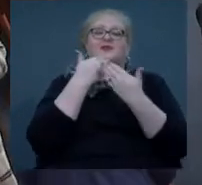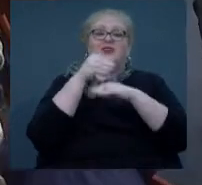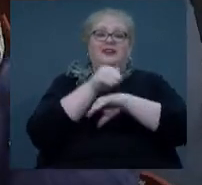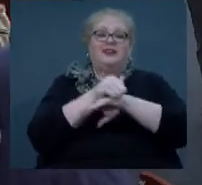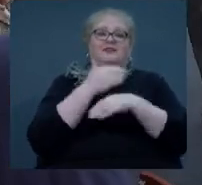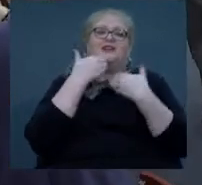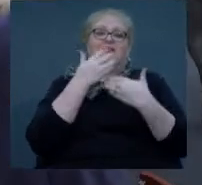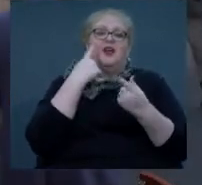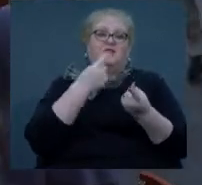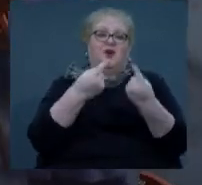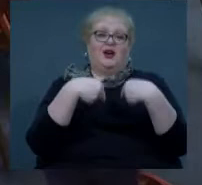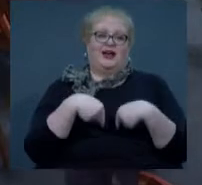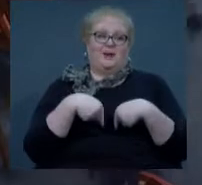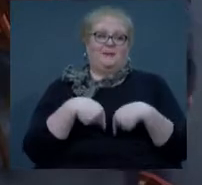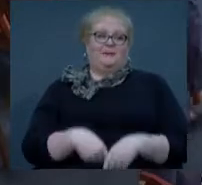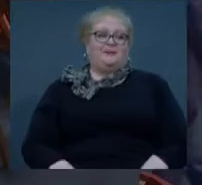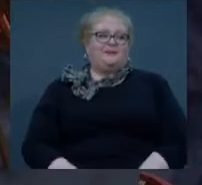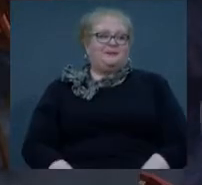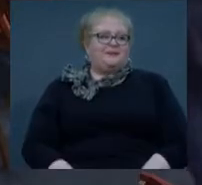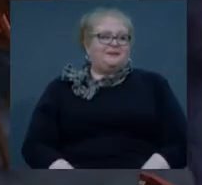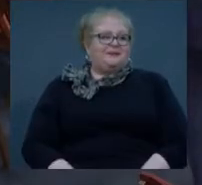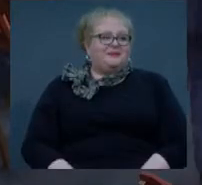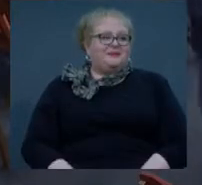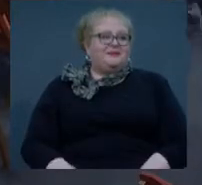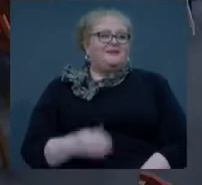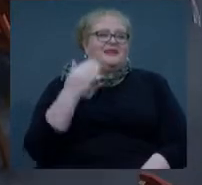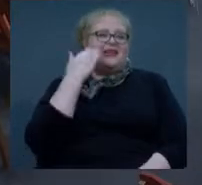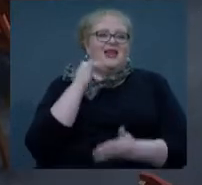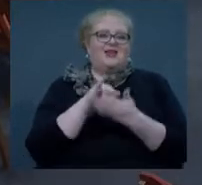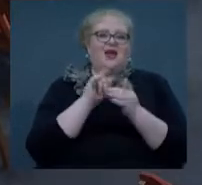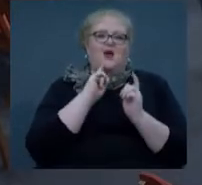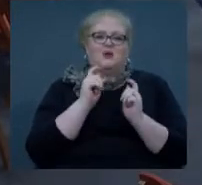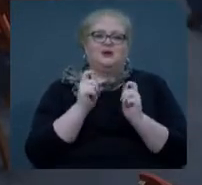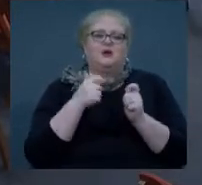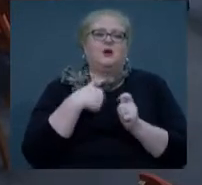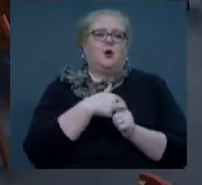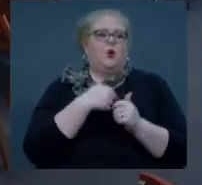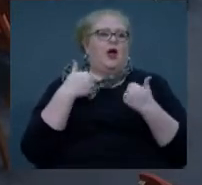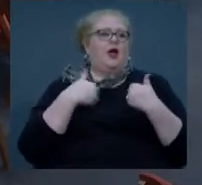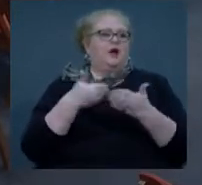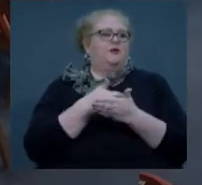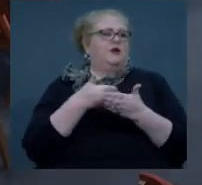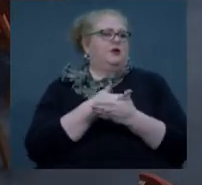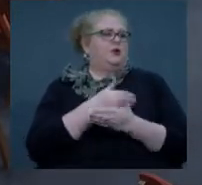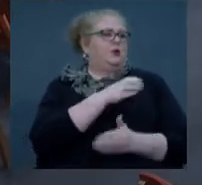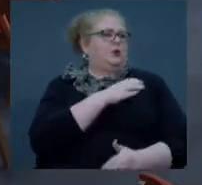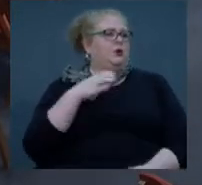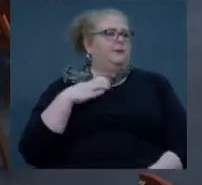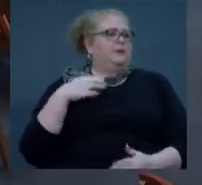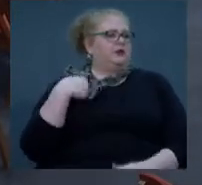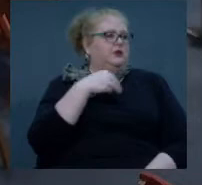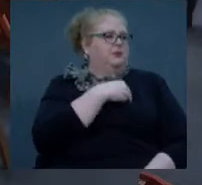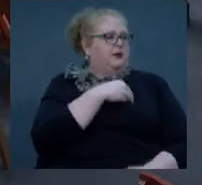for coming. I was a little derelict. I neglected to introduce, we have a new commission member, Todd Hart.